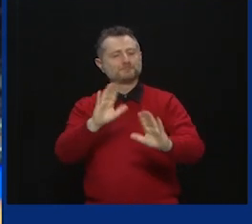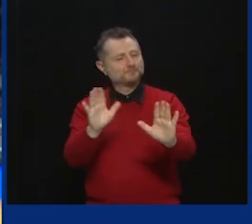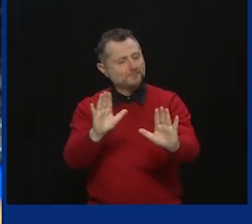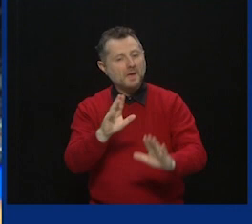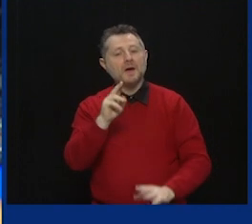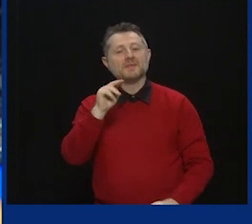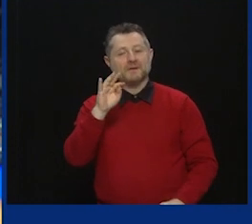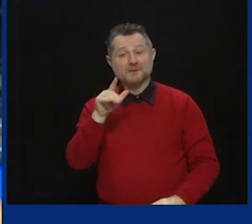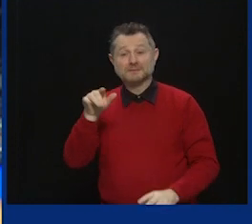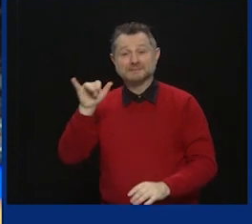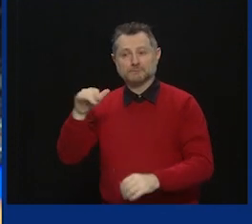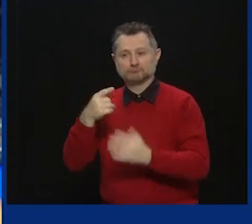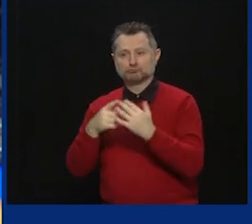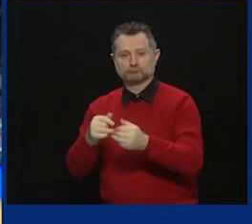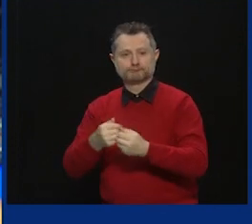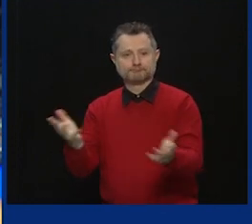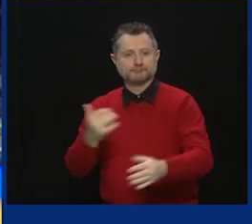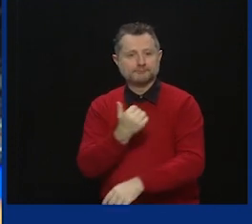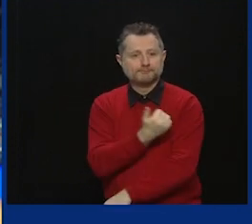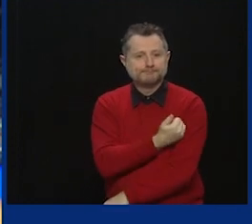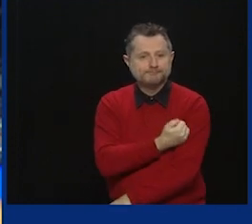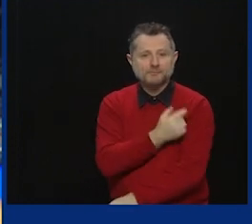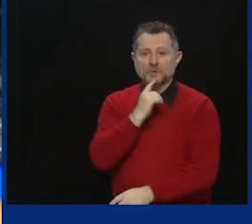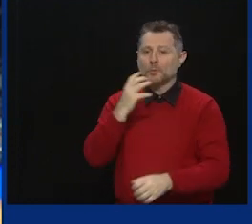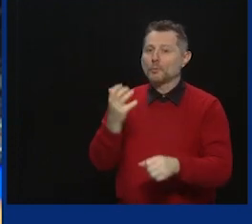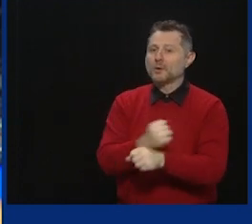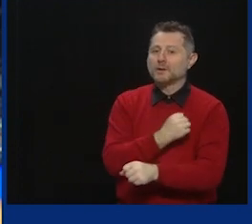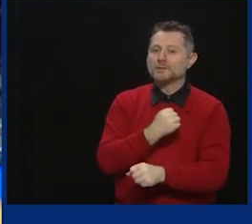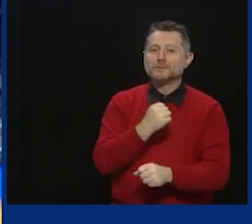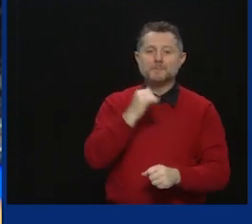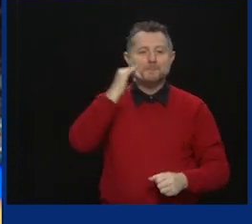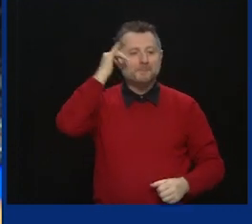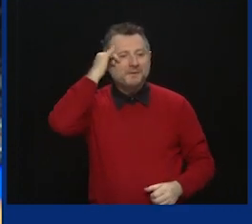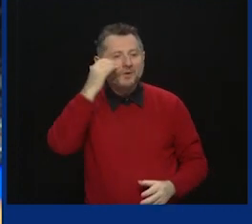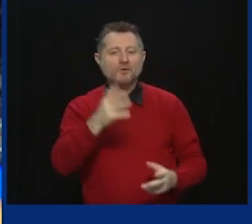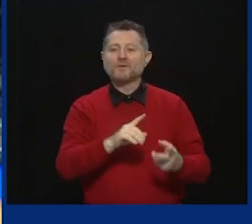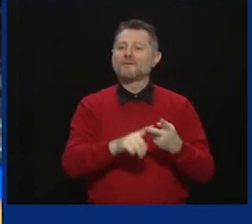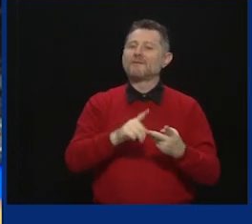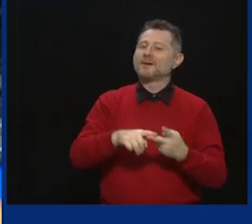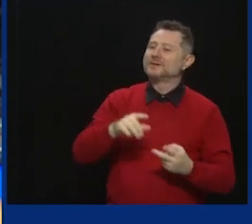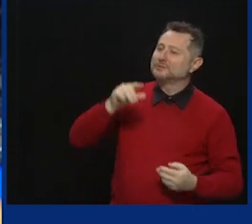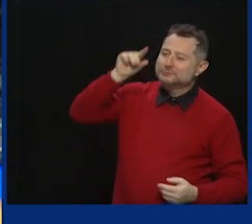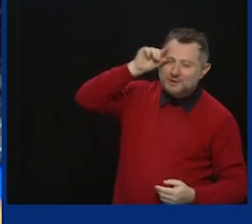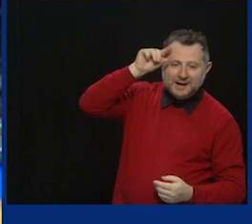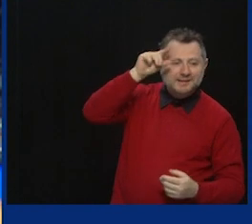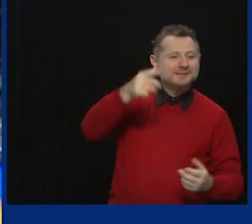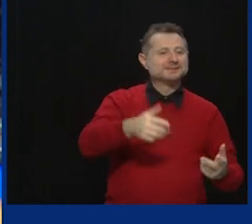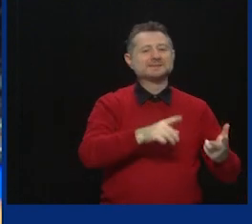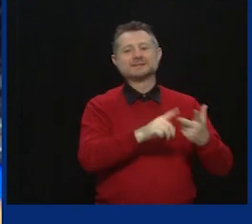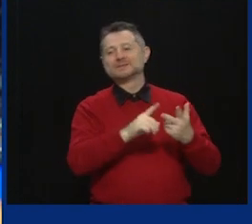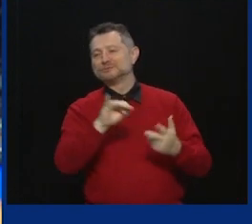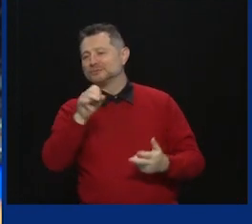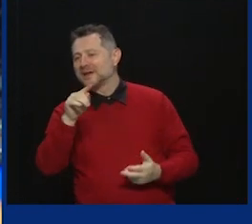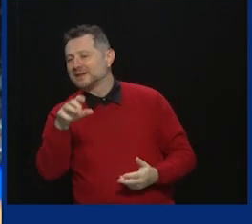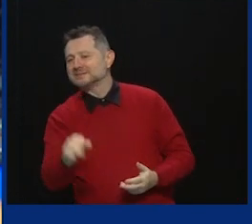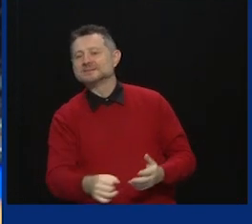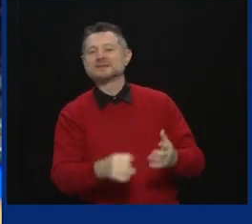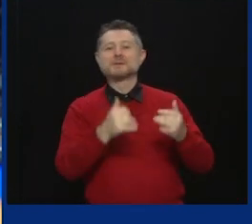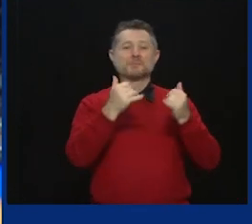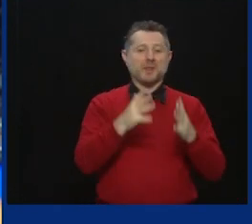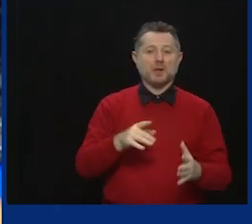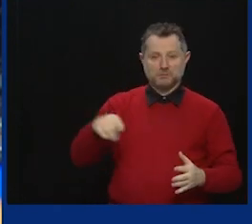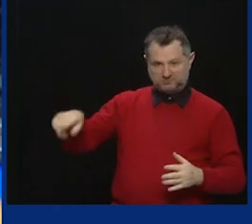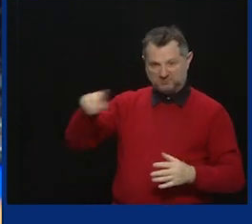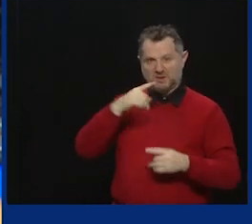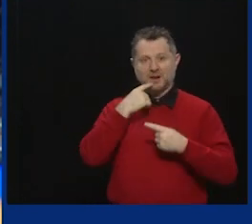their vaccinations, and they got tickets for the Buffalo Bills, the Giants, the Jets. And we had our players at the press conferences. So now we're taking it